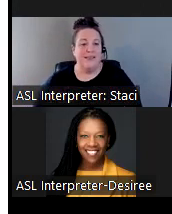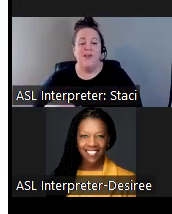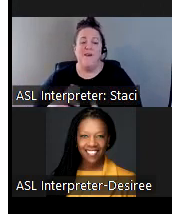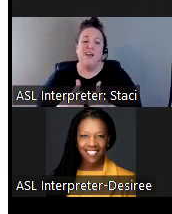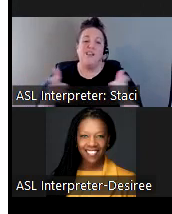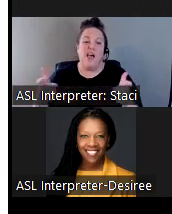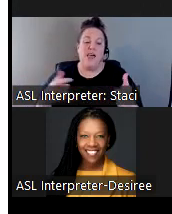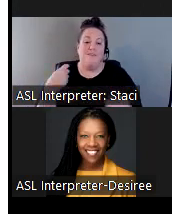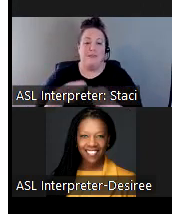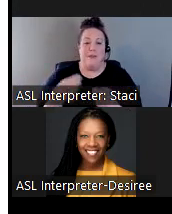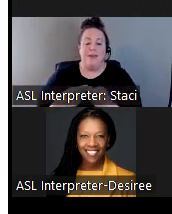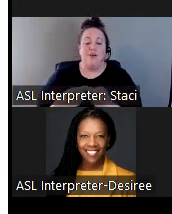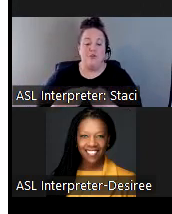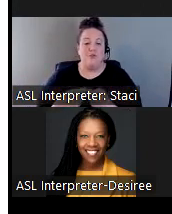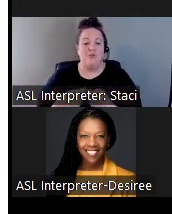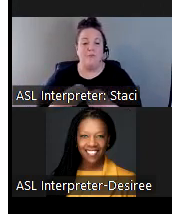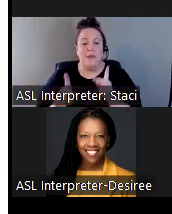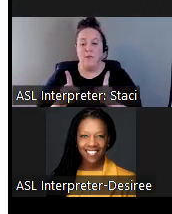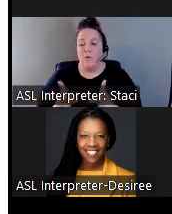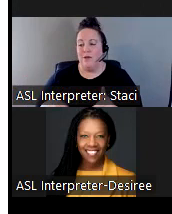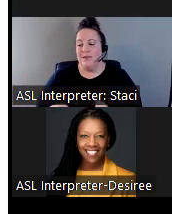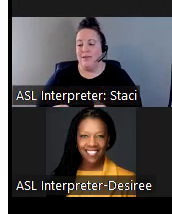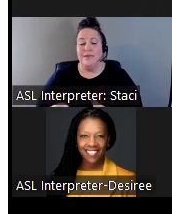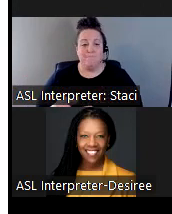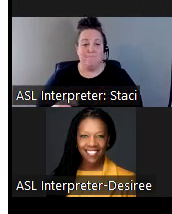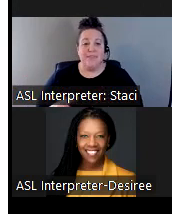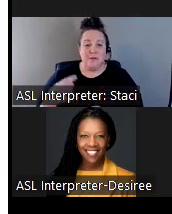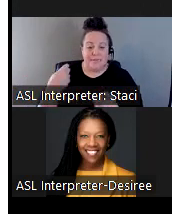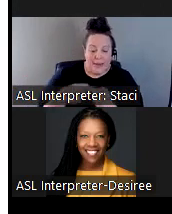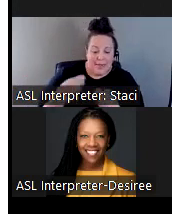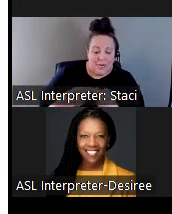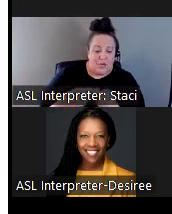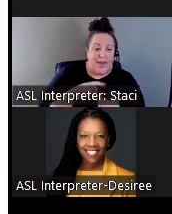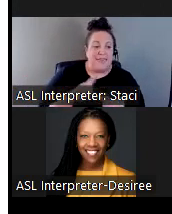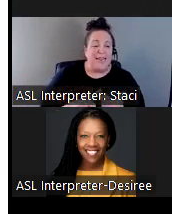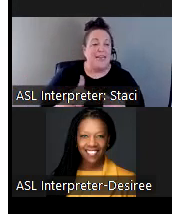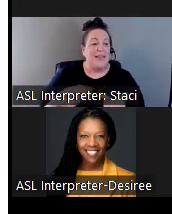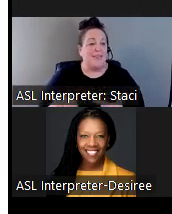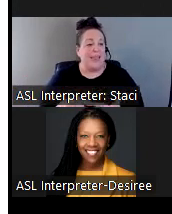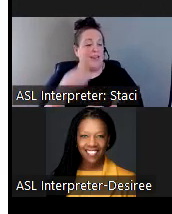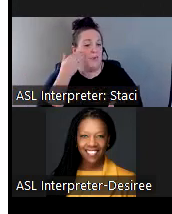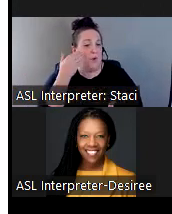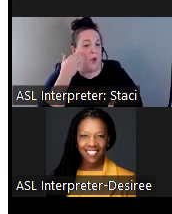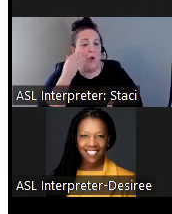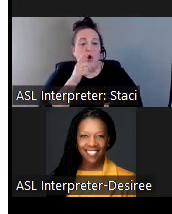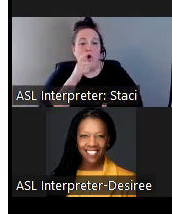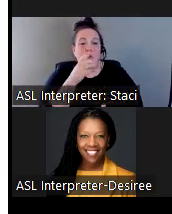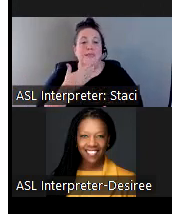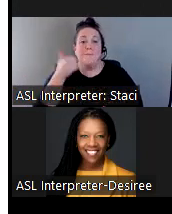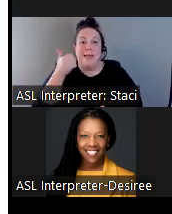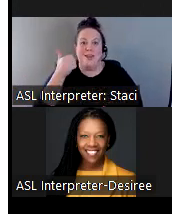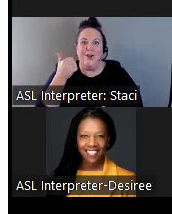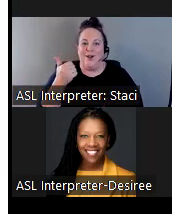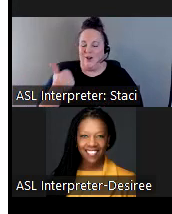Hispanic population. So it's in their language so they understand it better, and then they can become better informed. We know a better